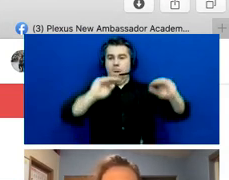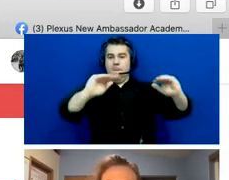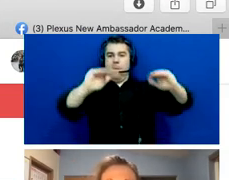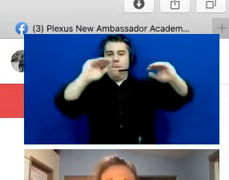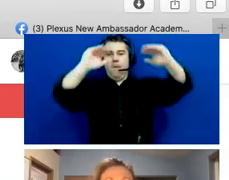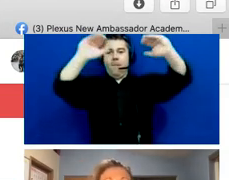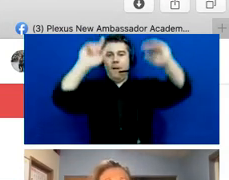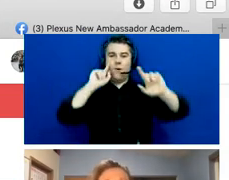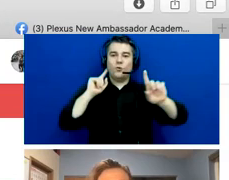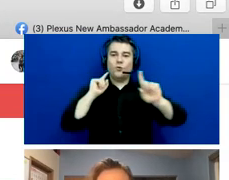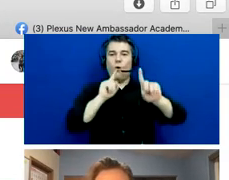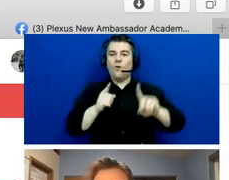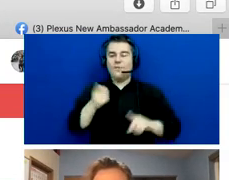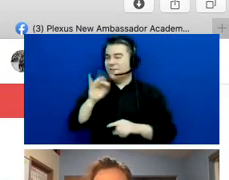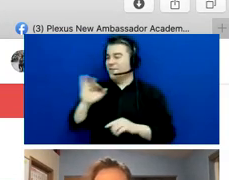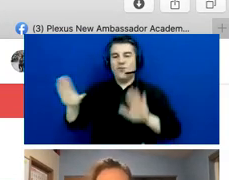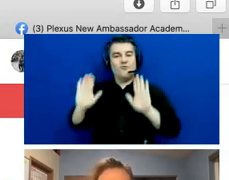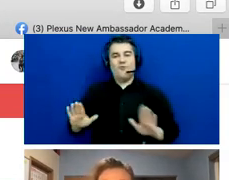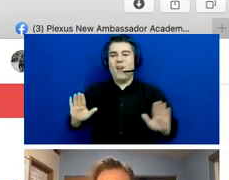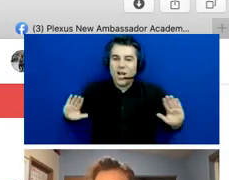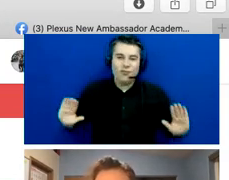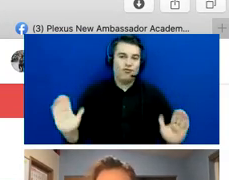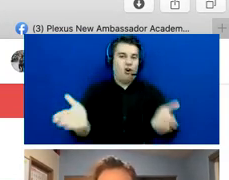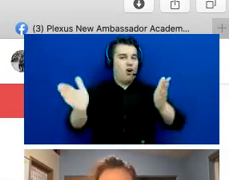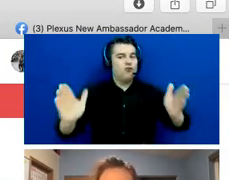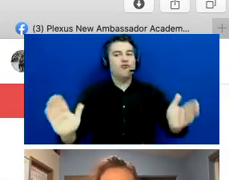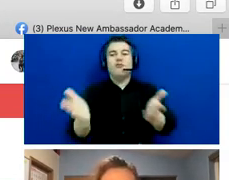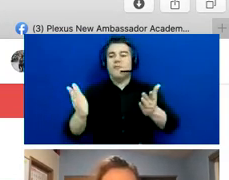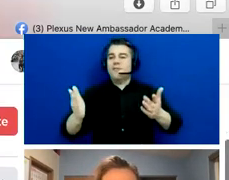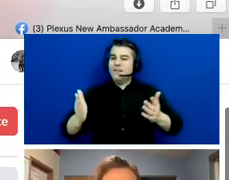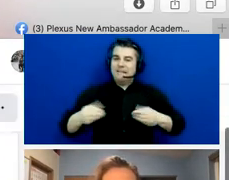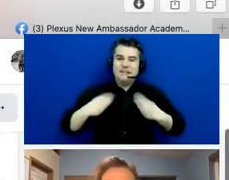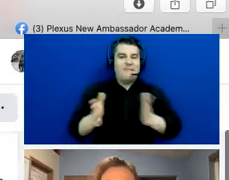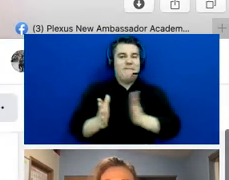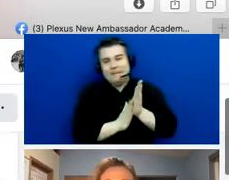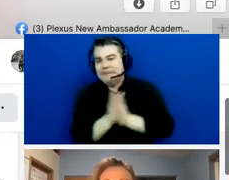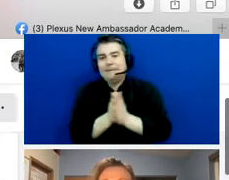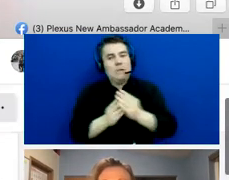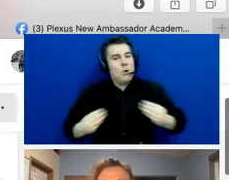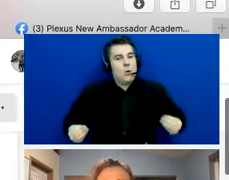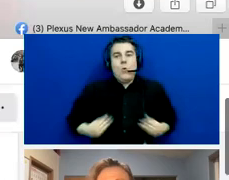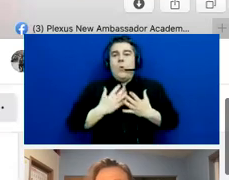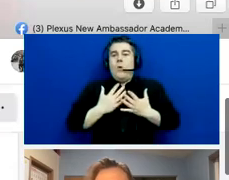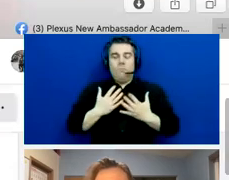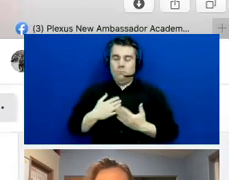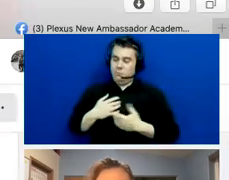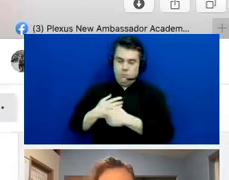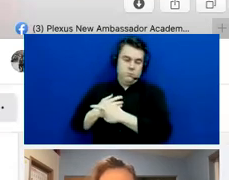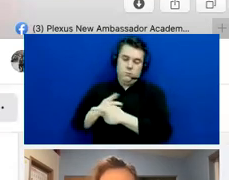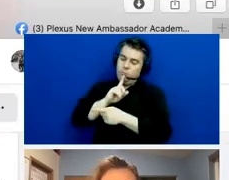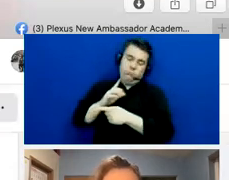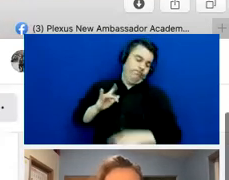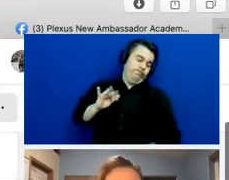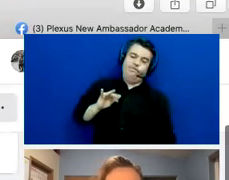a powerhouse of encouragement and motivation and focus. Like, I cannot speak highly enough of Genevieve.